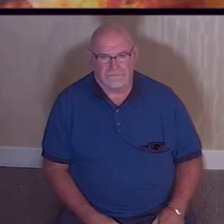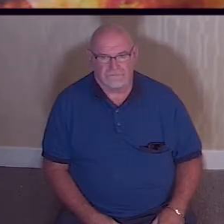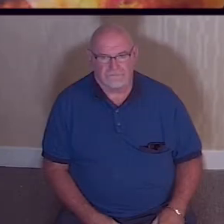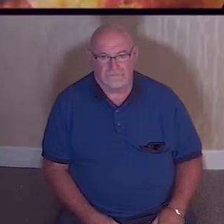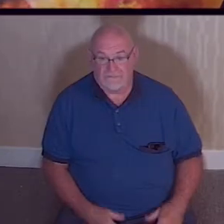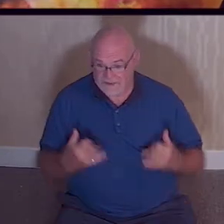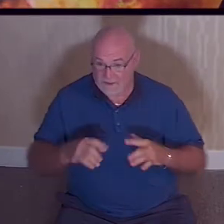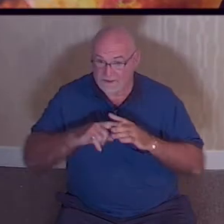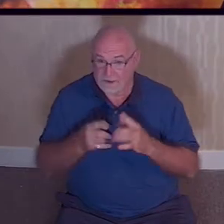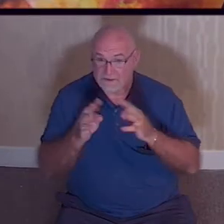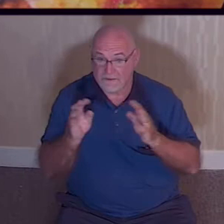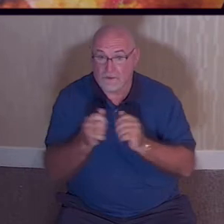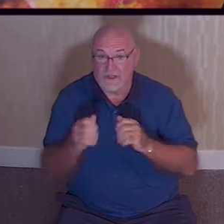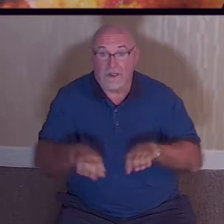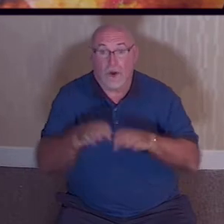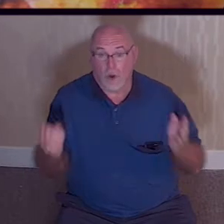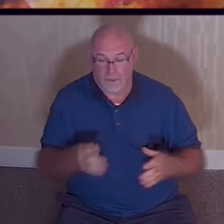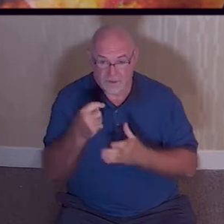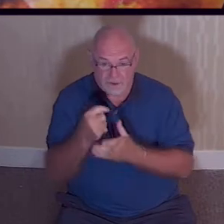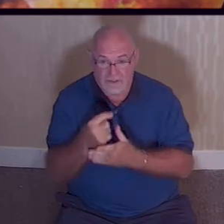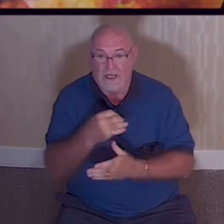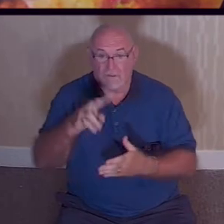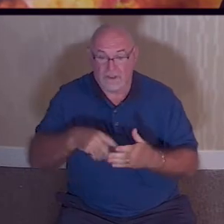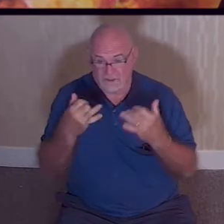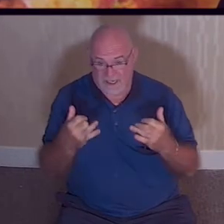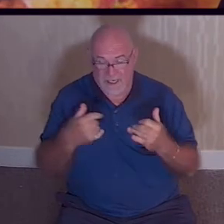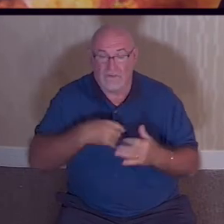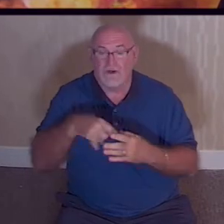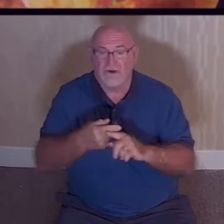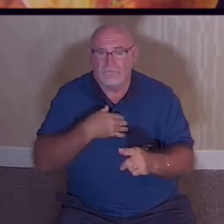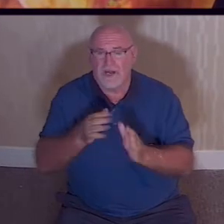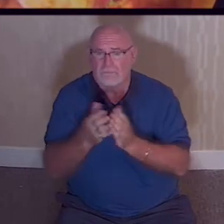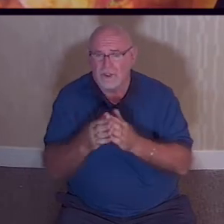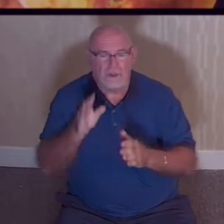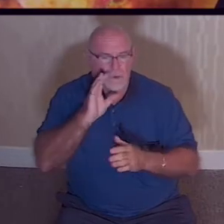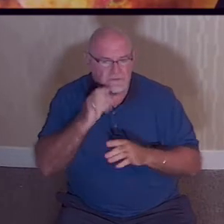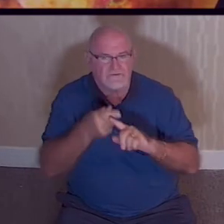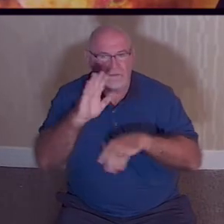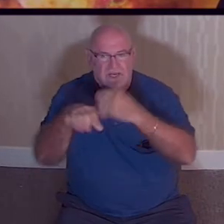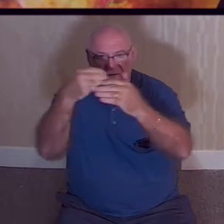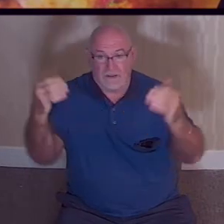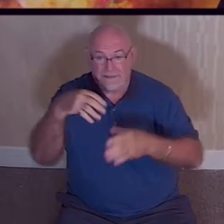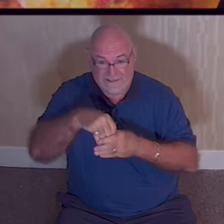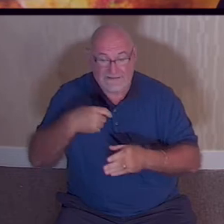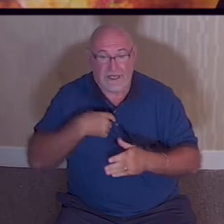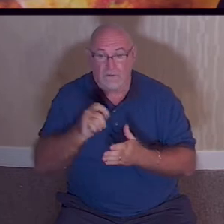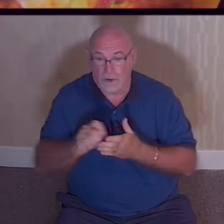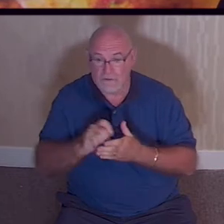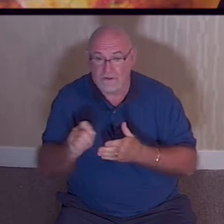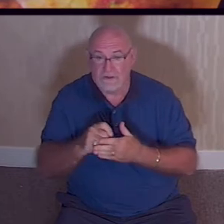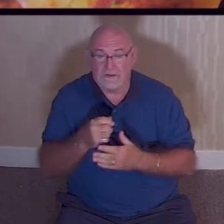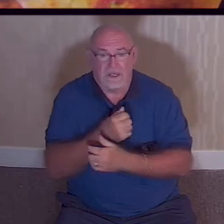So let's begin the service with the opening treatment and reading. Today I'm reading from my book, Whispers of Heaven. And in it I wrote,